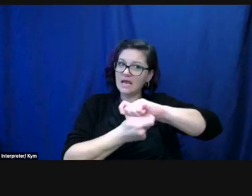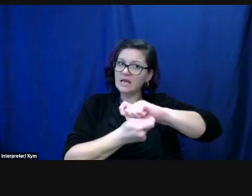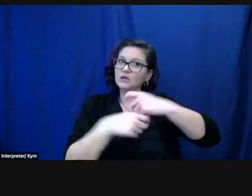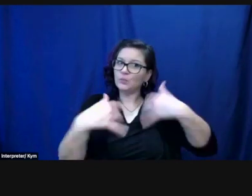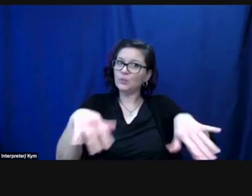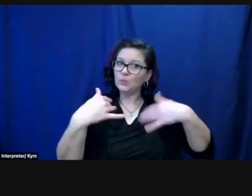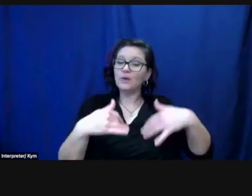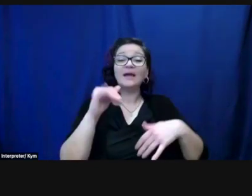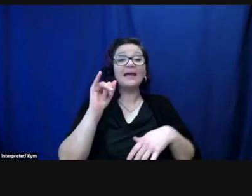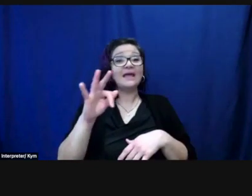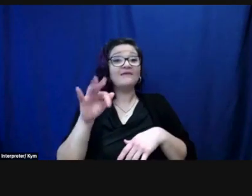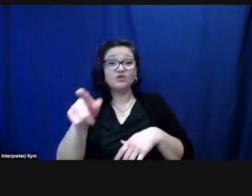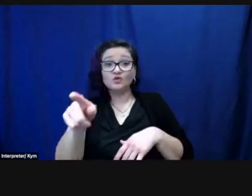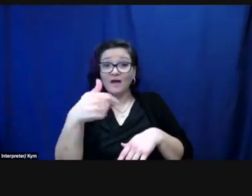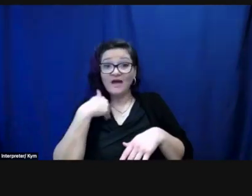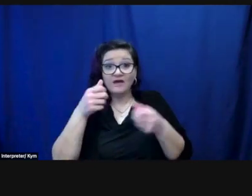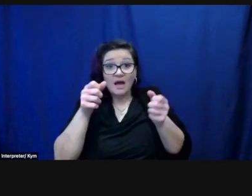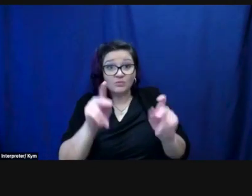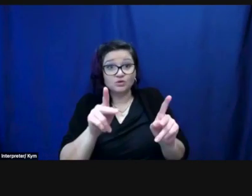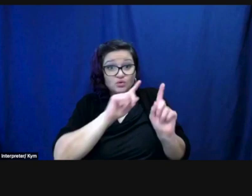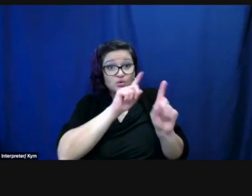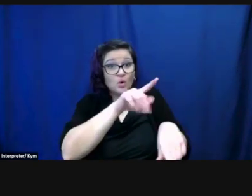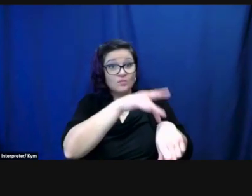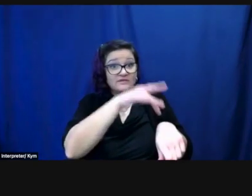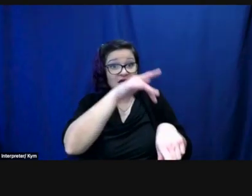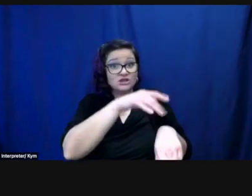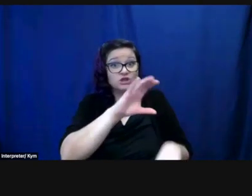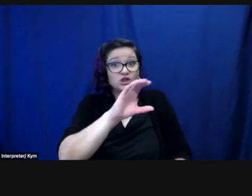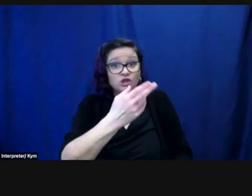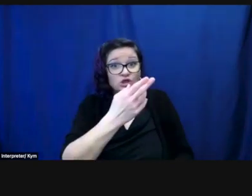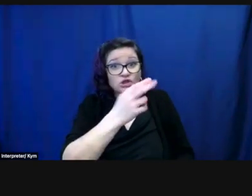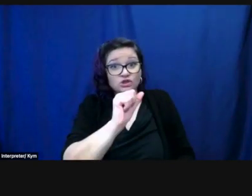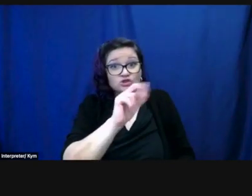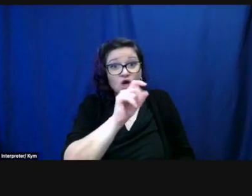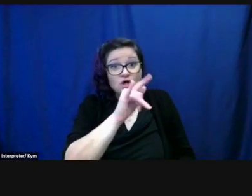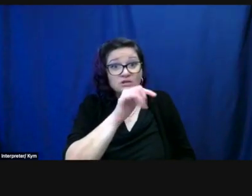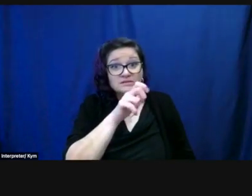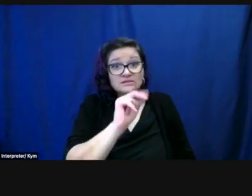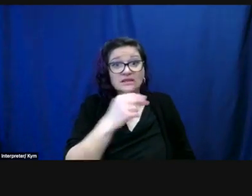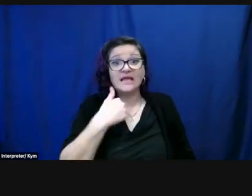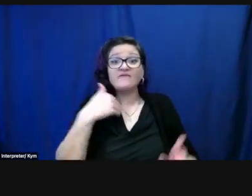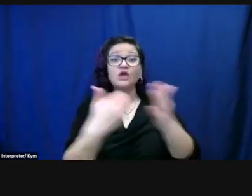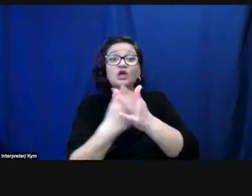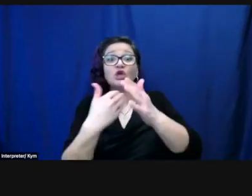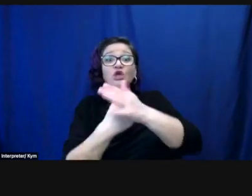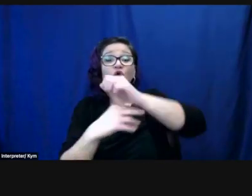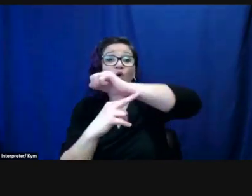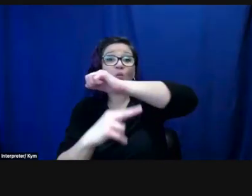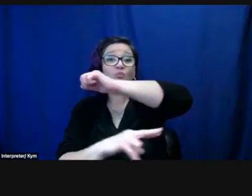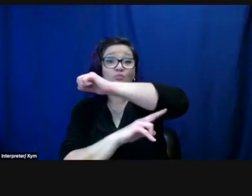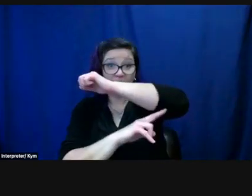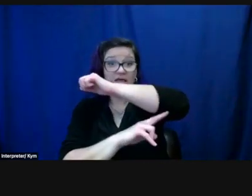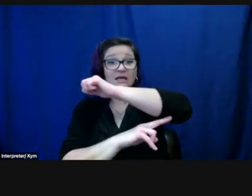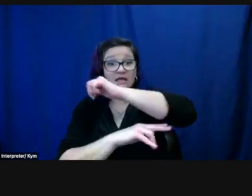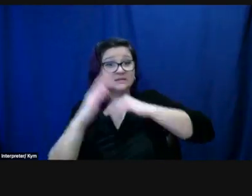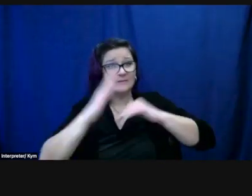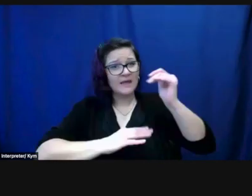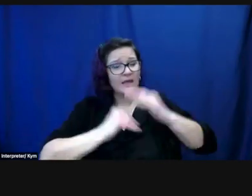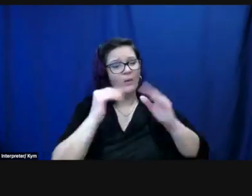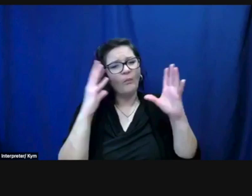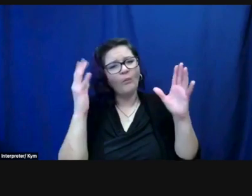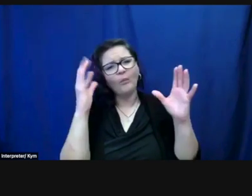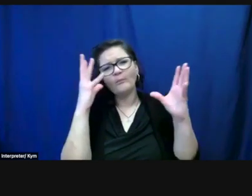go to Charleston, you have, this is a new, can you, this is the new bridge that they have built. It's